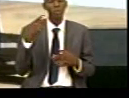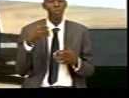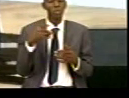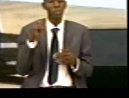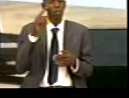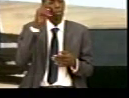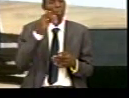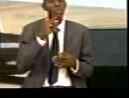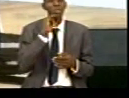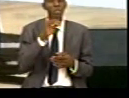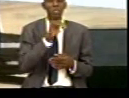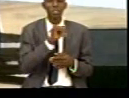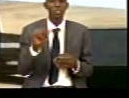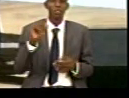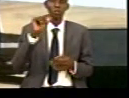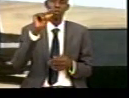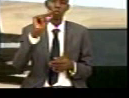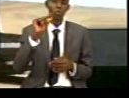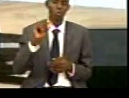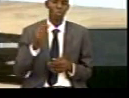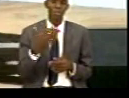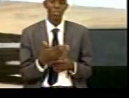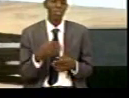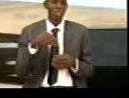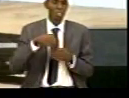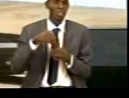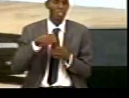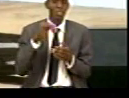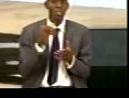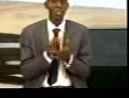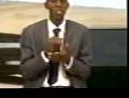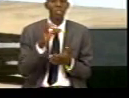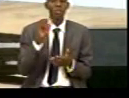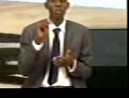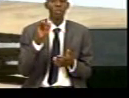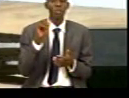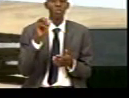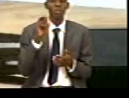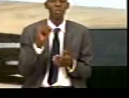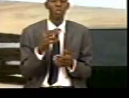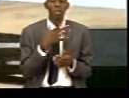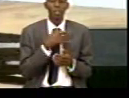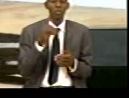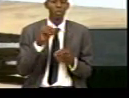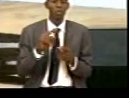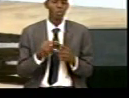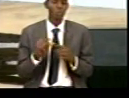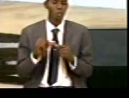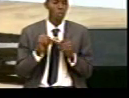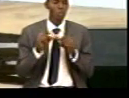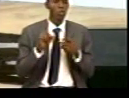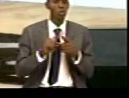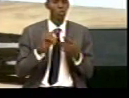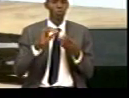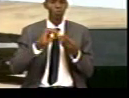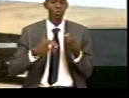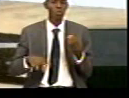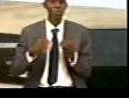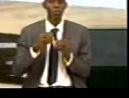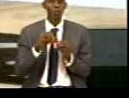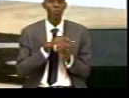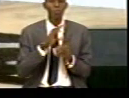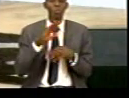seed inside that onion, and you have to peel it. And while you're peeling all those things off